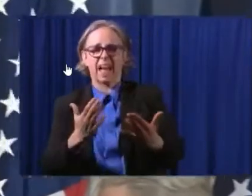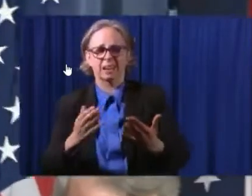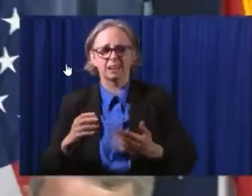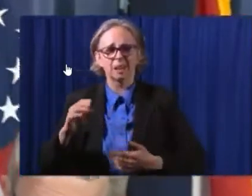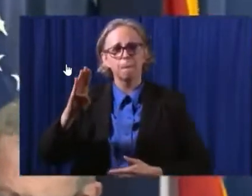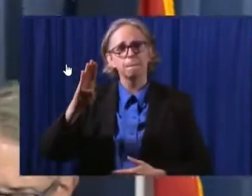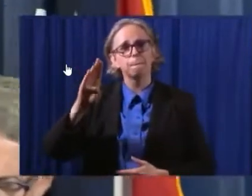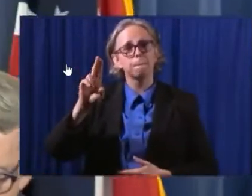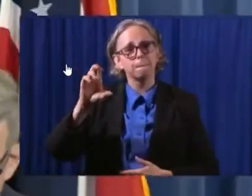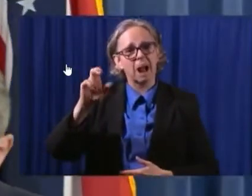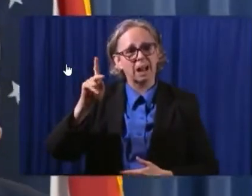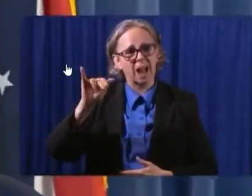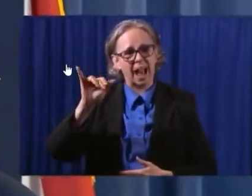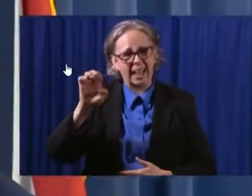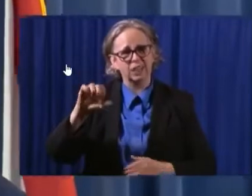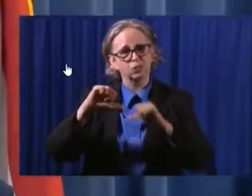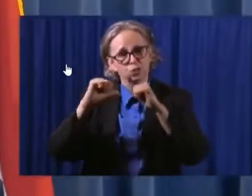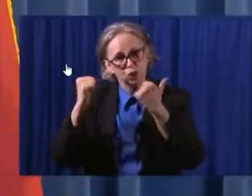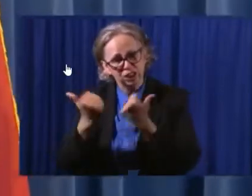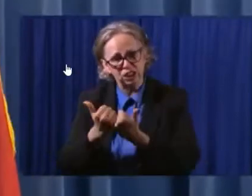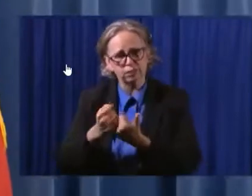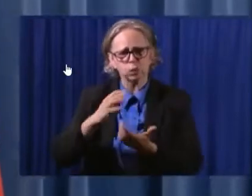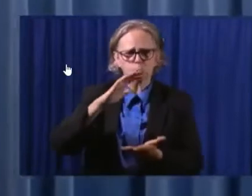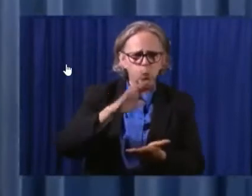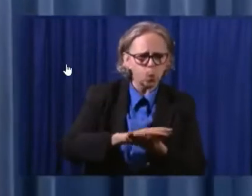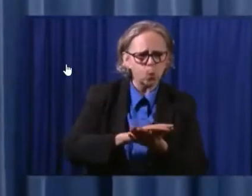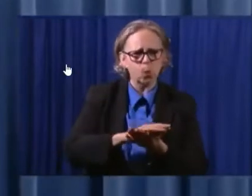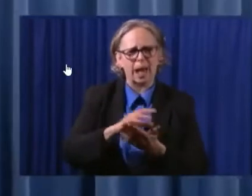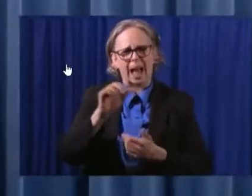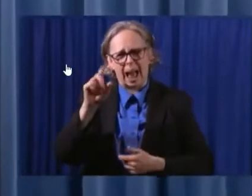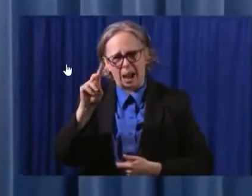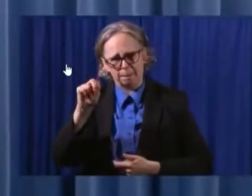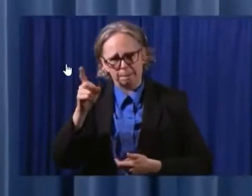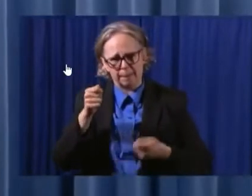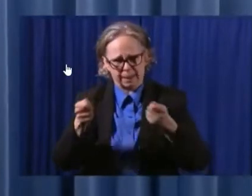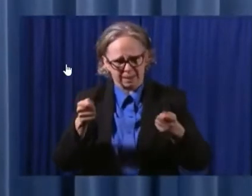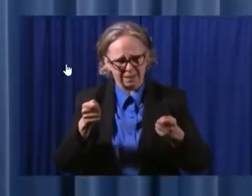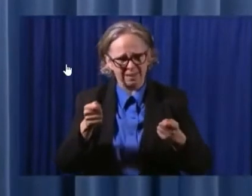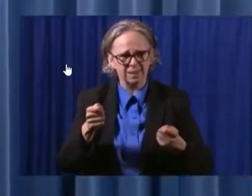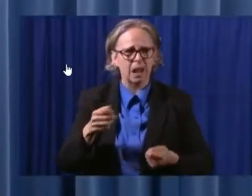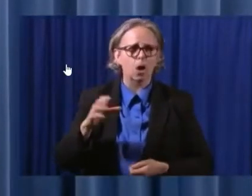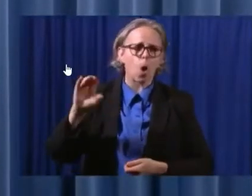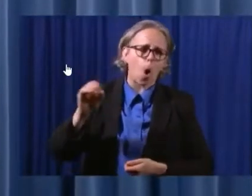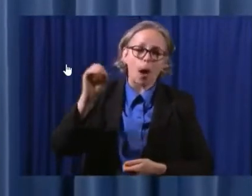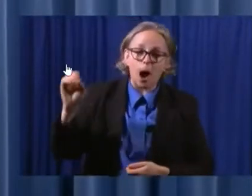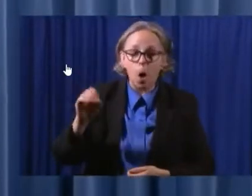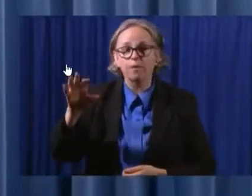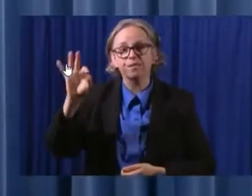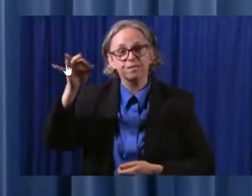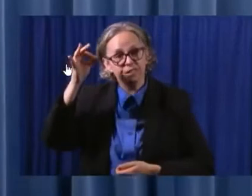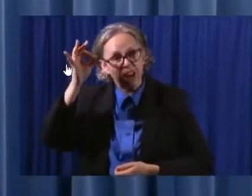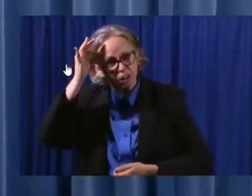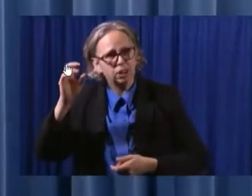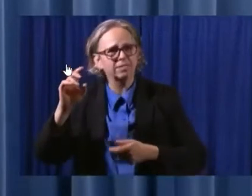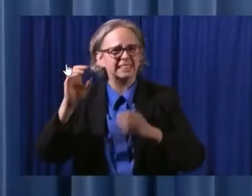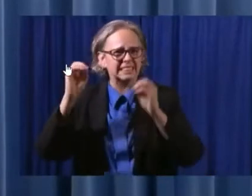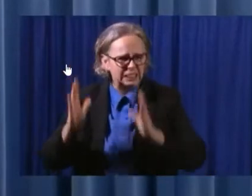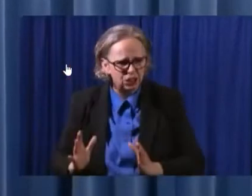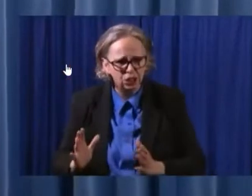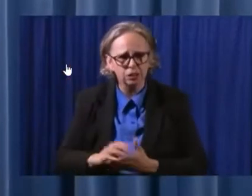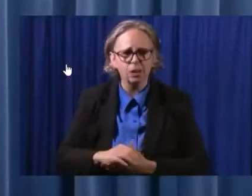Ohio Association of Public School Employees, the Ohio Education Association, the Ohio Federation of Teachers, Ohio School Board Association,